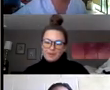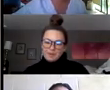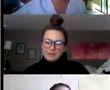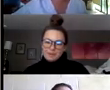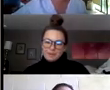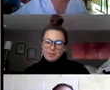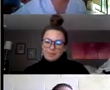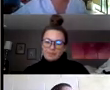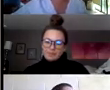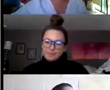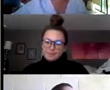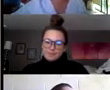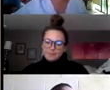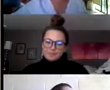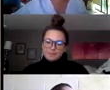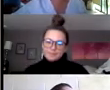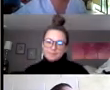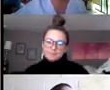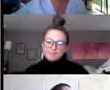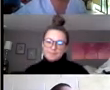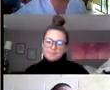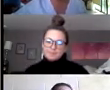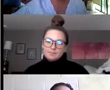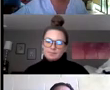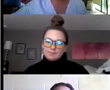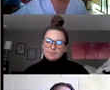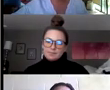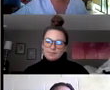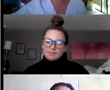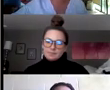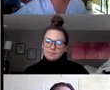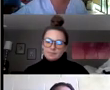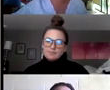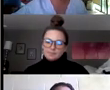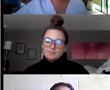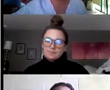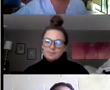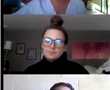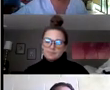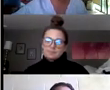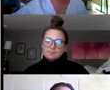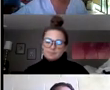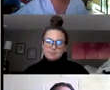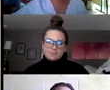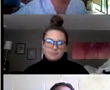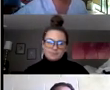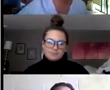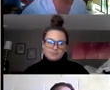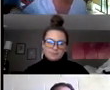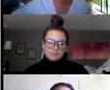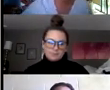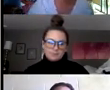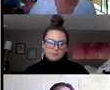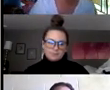movement, and she'll help us understand the historically oppressed group term in more detail. And a